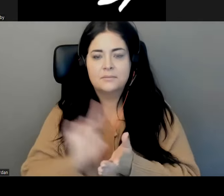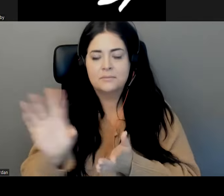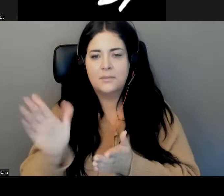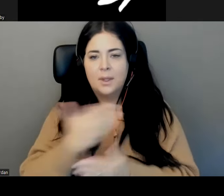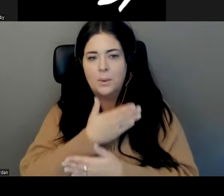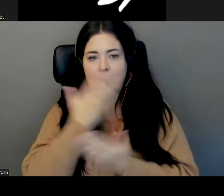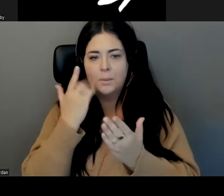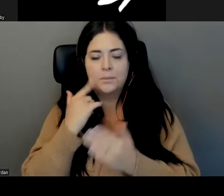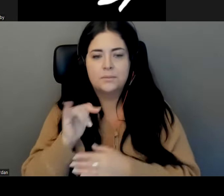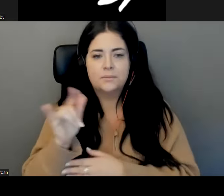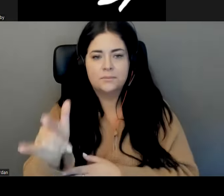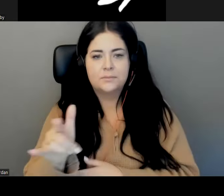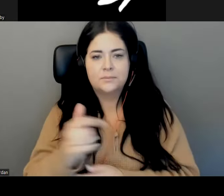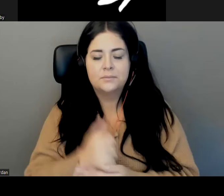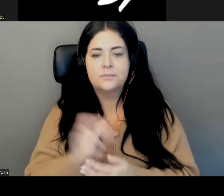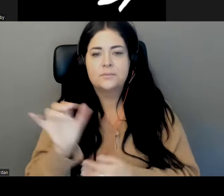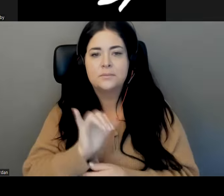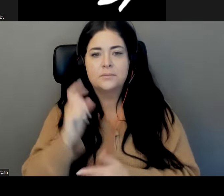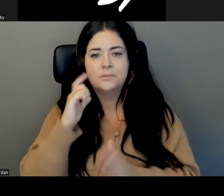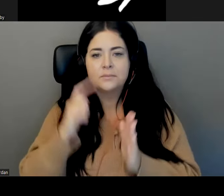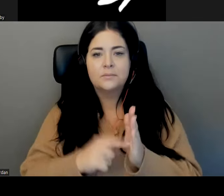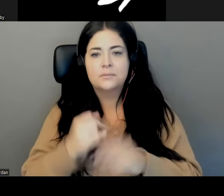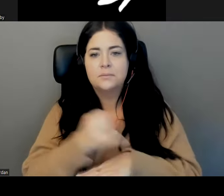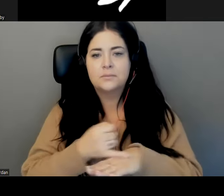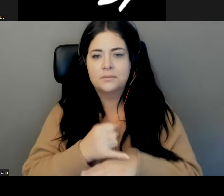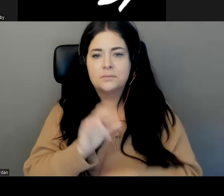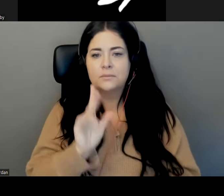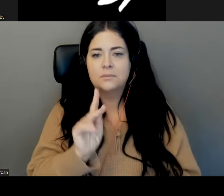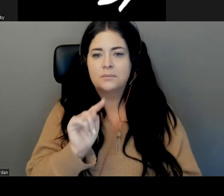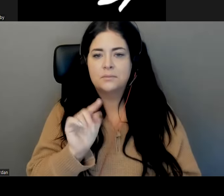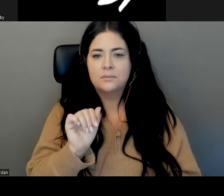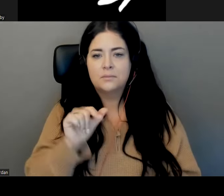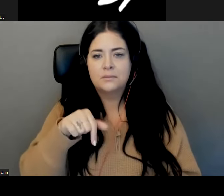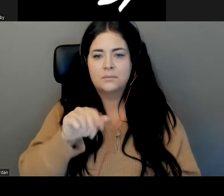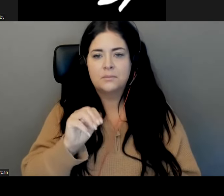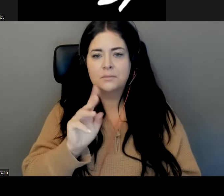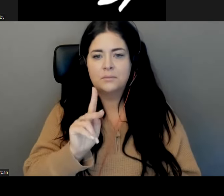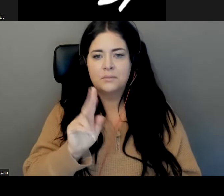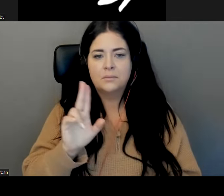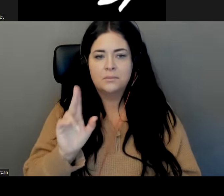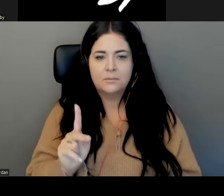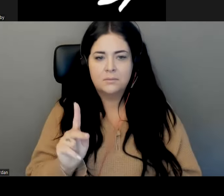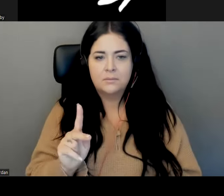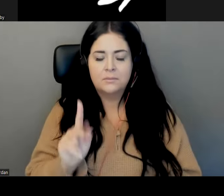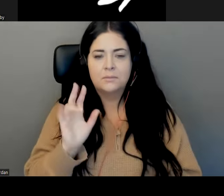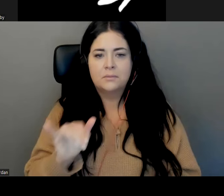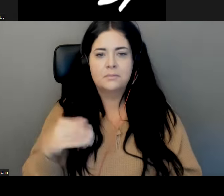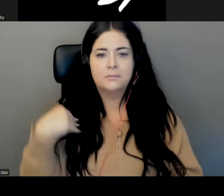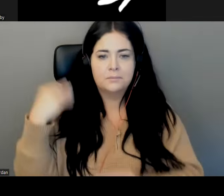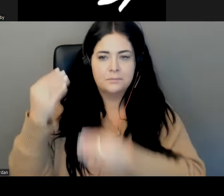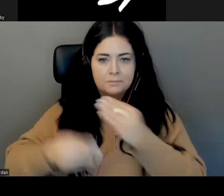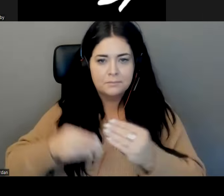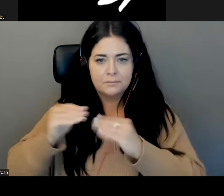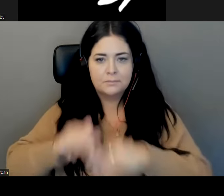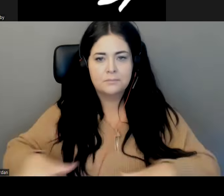We also acknowledge the island of Ukta-Umguk as the unceded traditional territory of the Beothuk